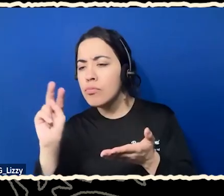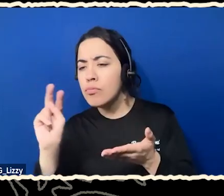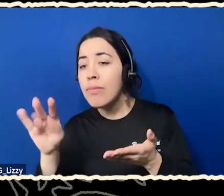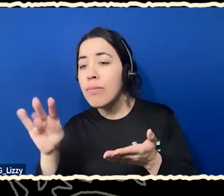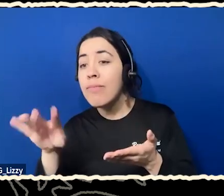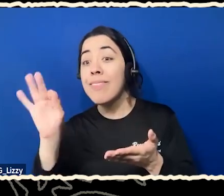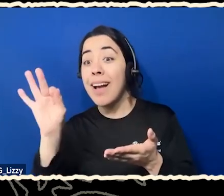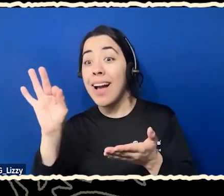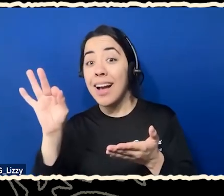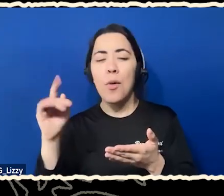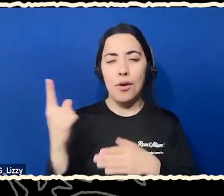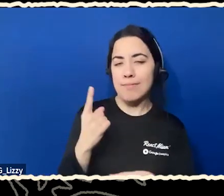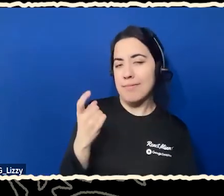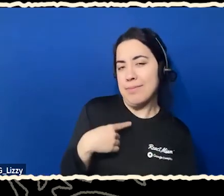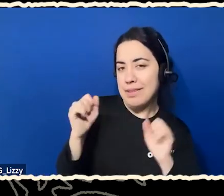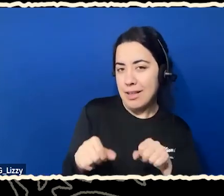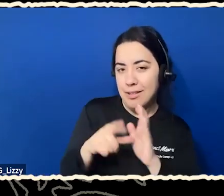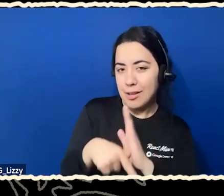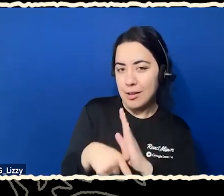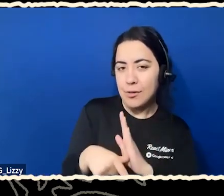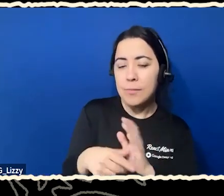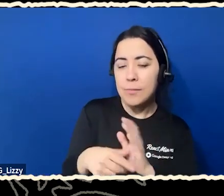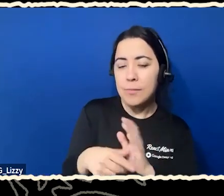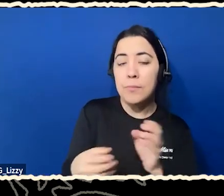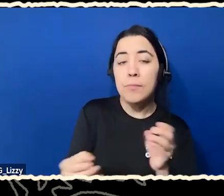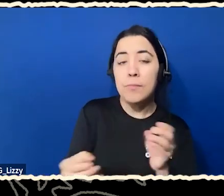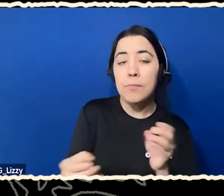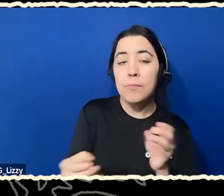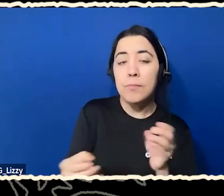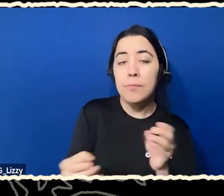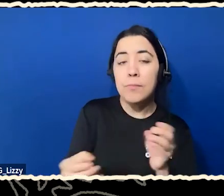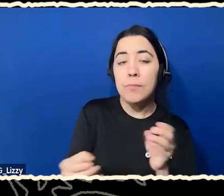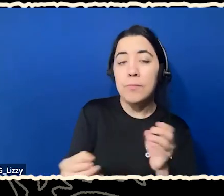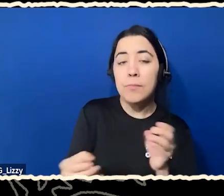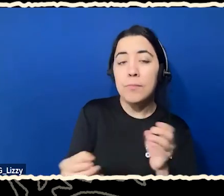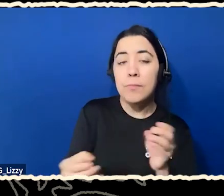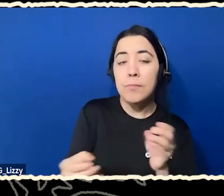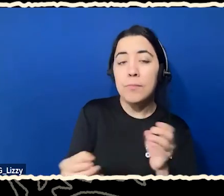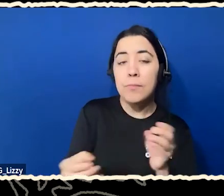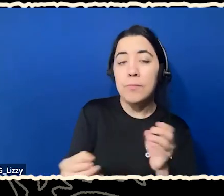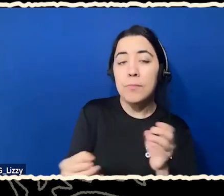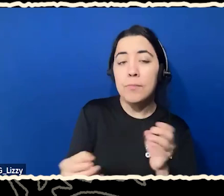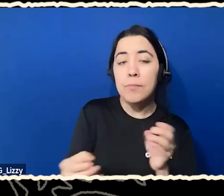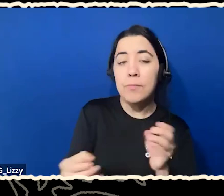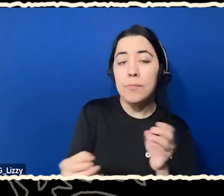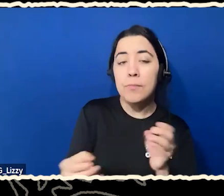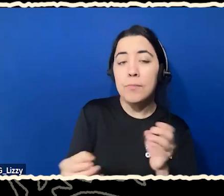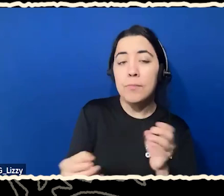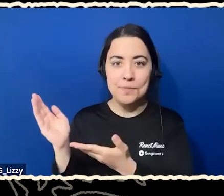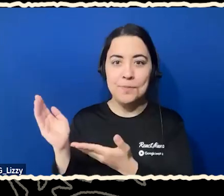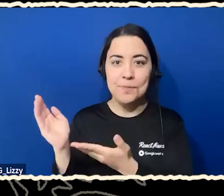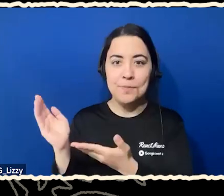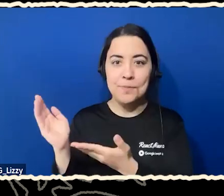As always, I have a bunch of links to further information in the slides. There's the information. Thank you very much.